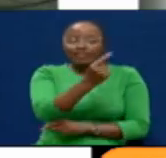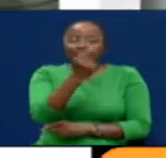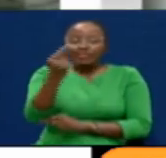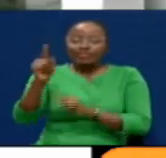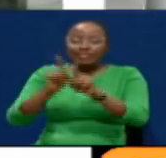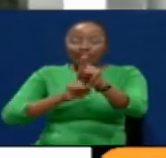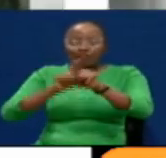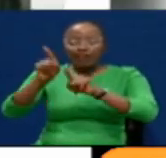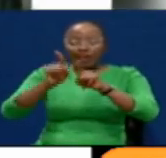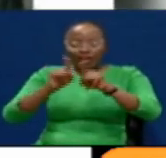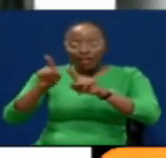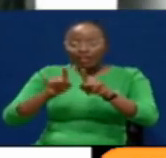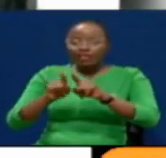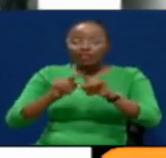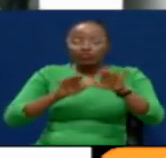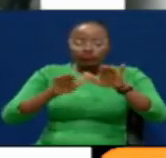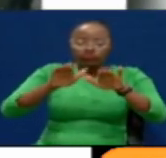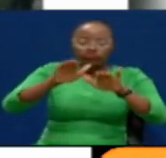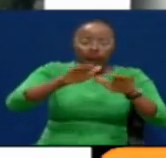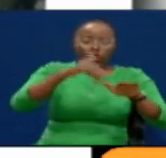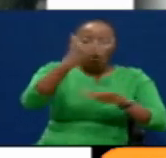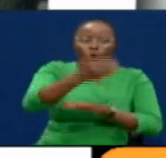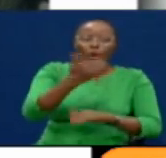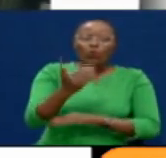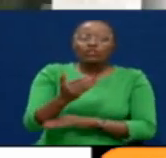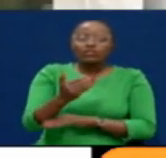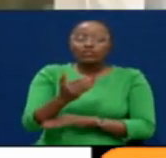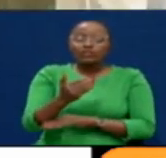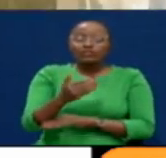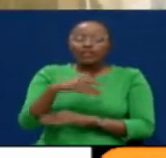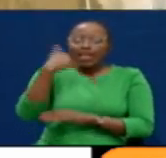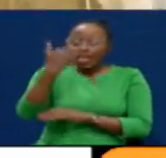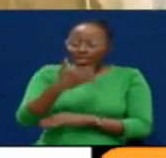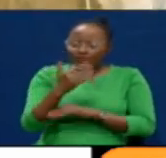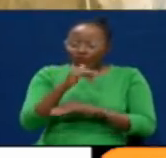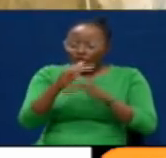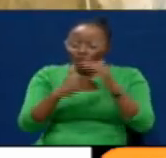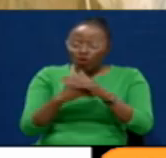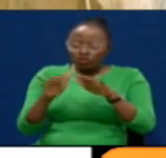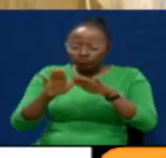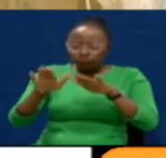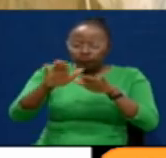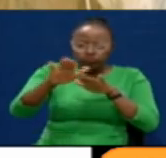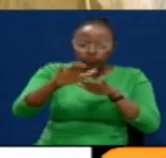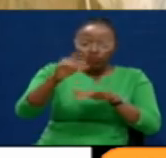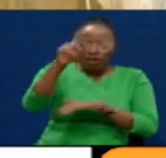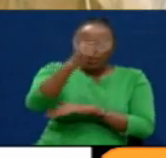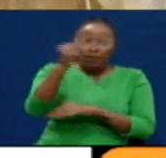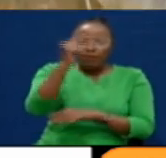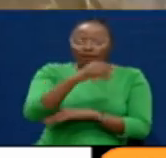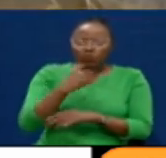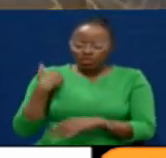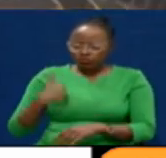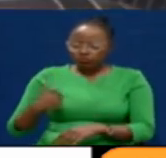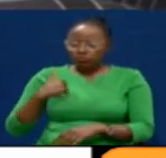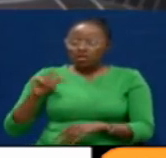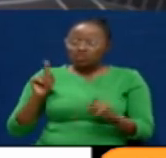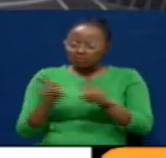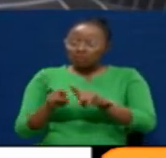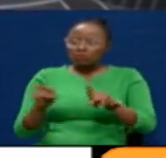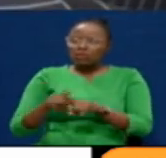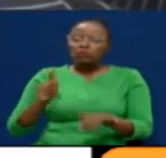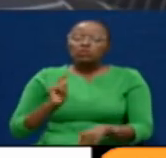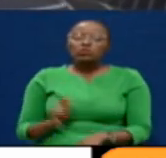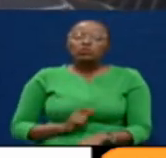safari rally draw. He used to come to every safari rally draw that I can remember. In that pinstripe suit? Yes. Same